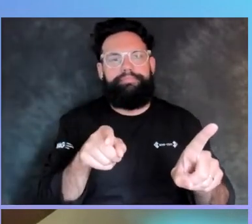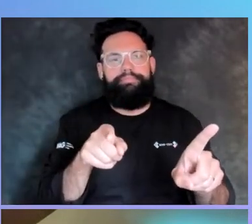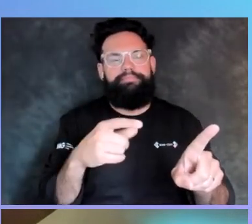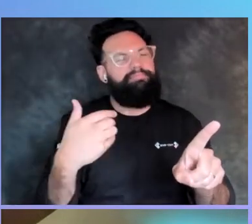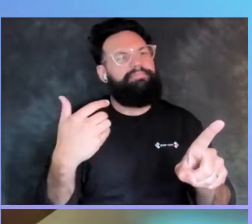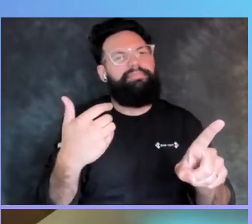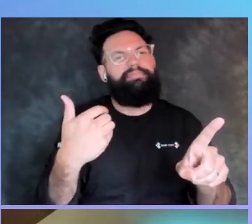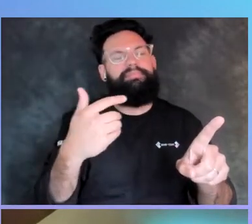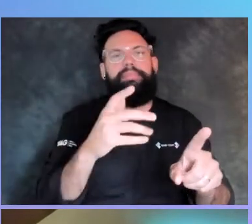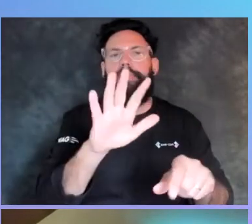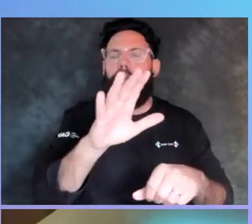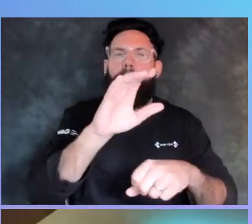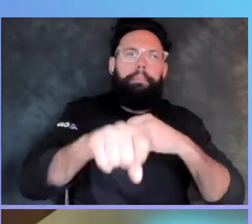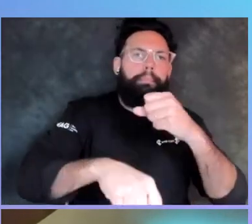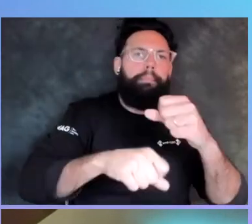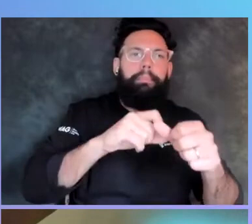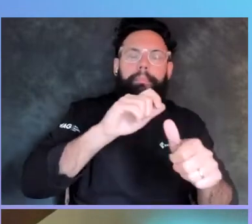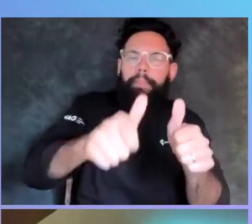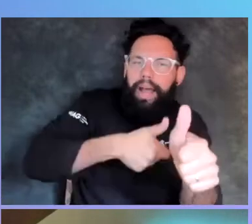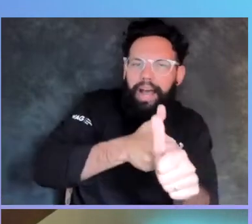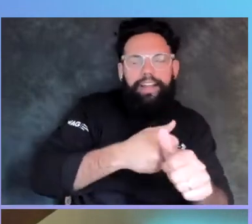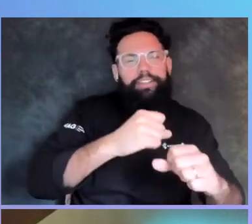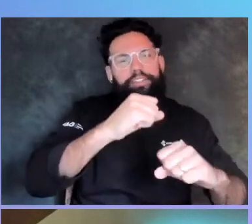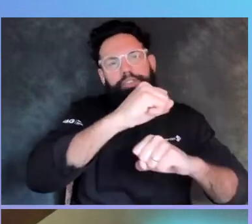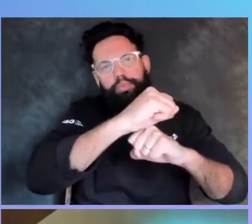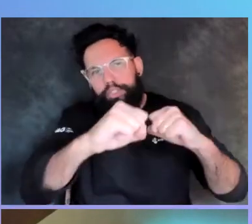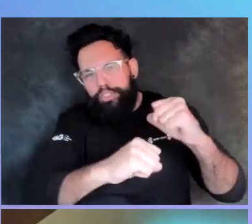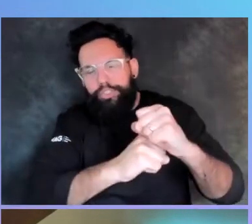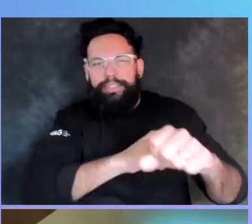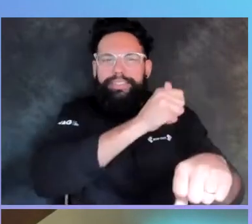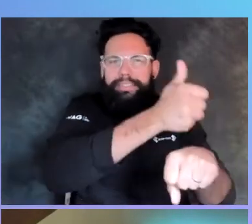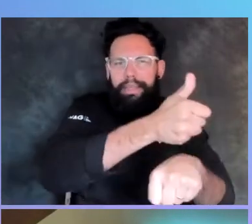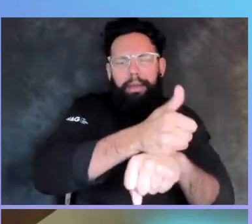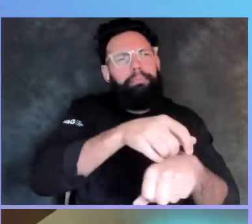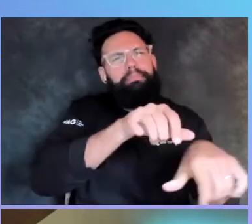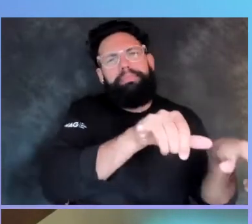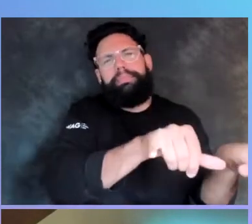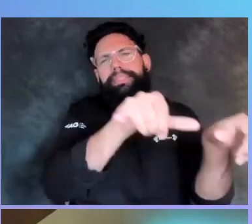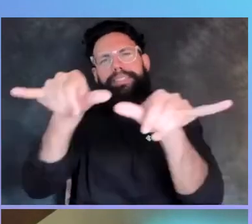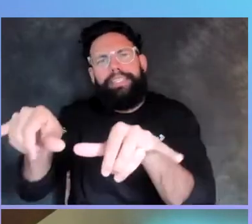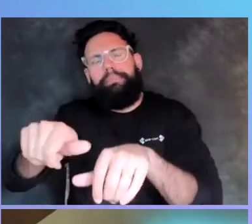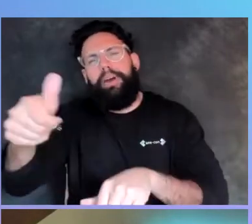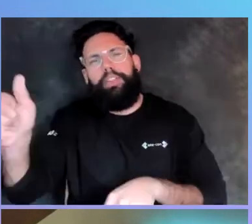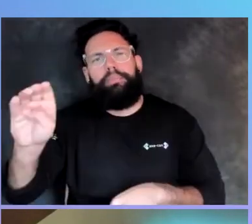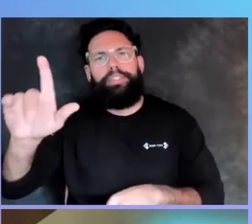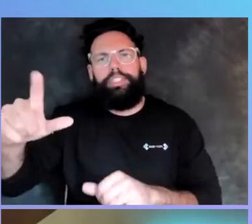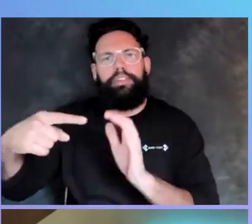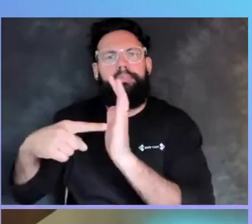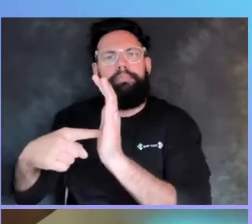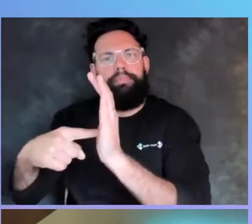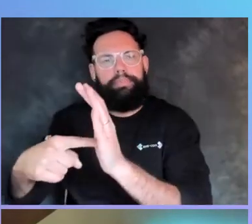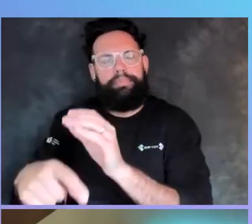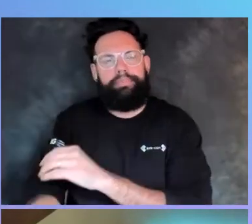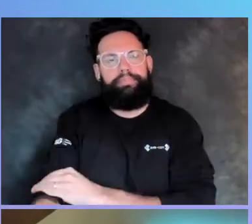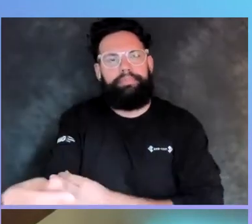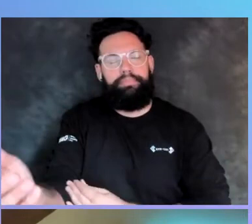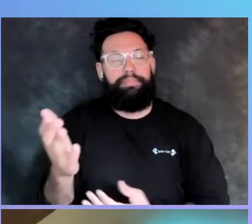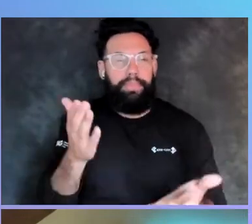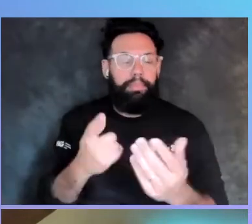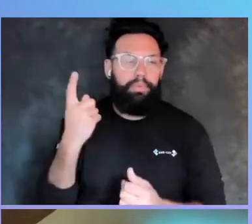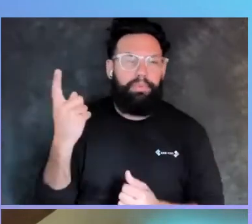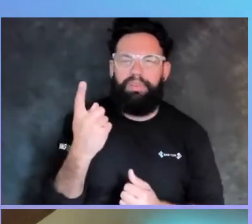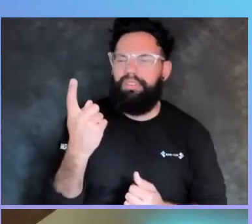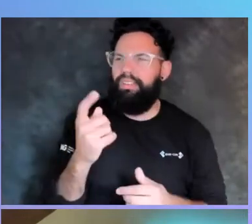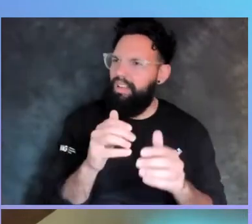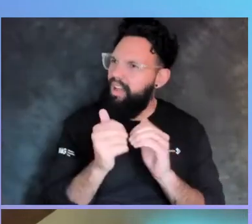models also operate on. And so we've all seen prediction models before, so you're likely wondering what makes large language models unique and